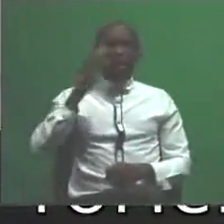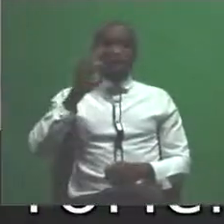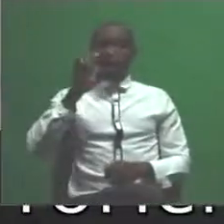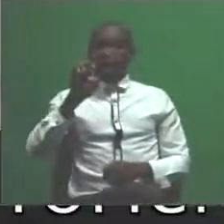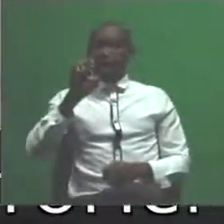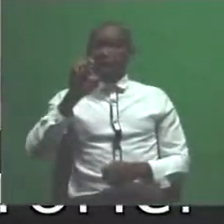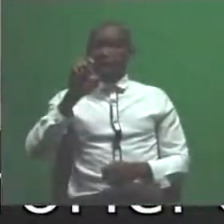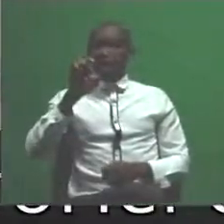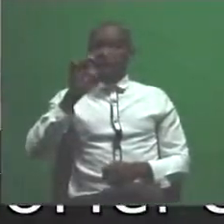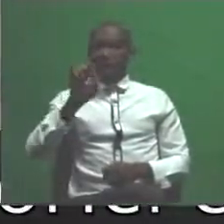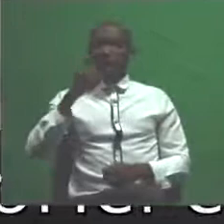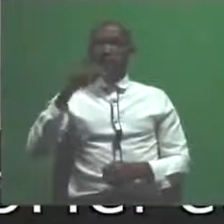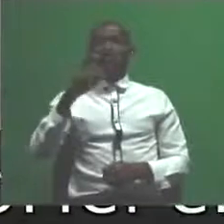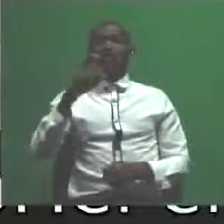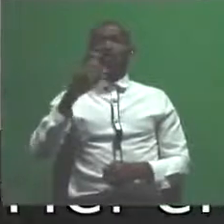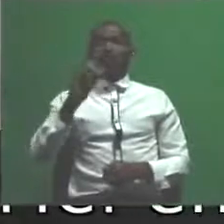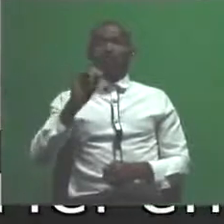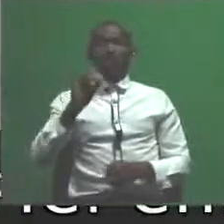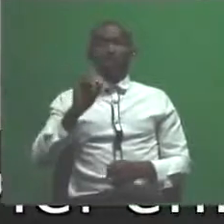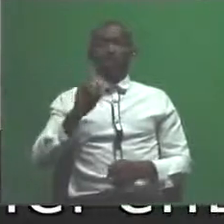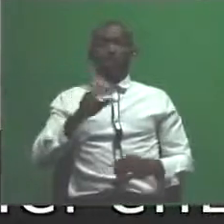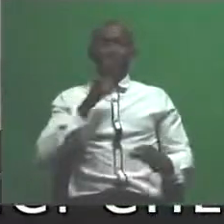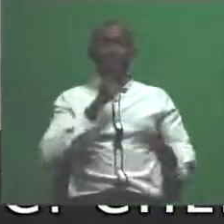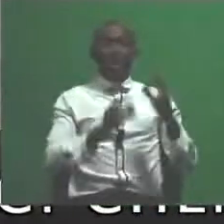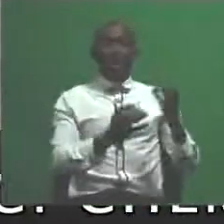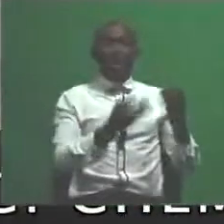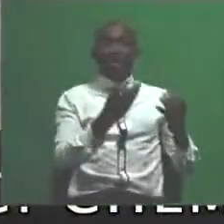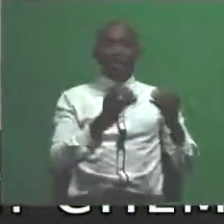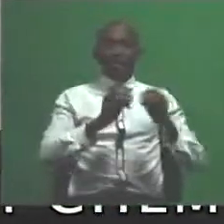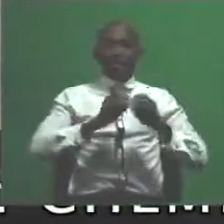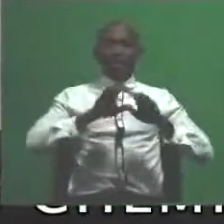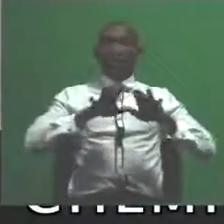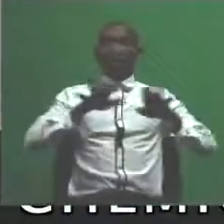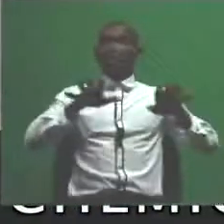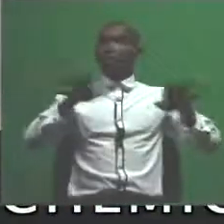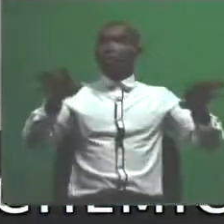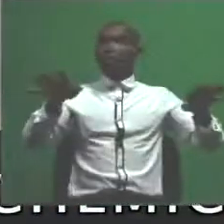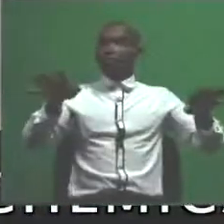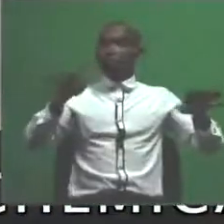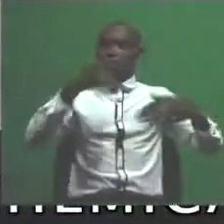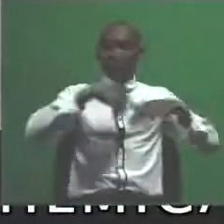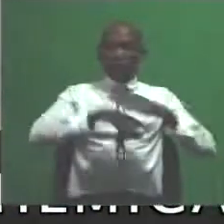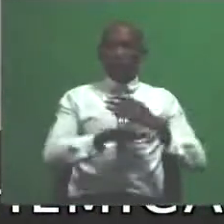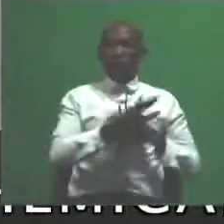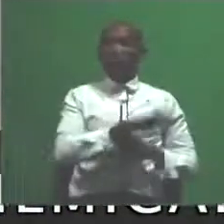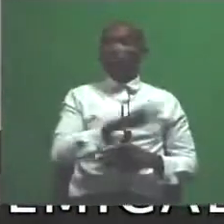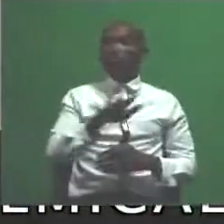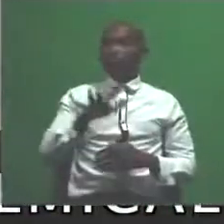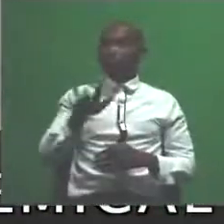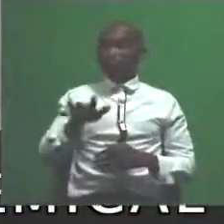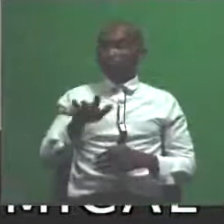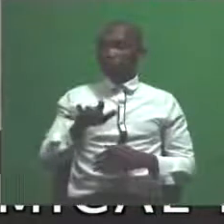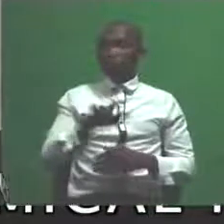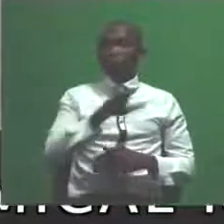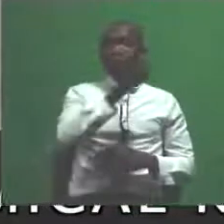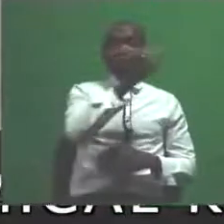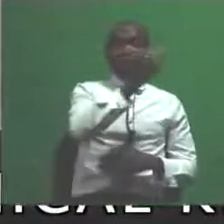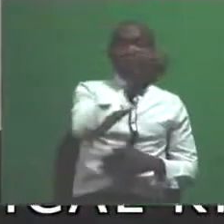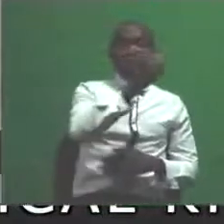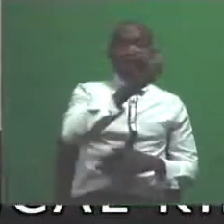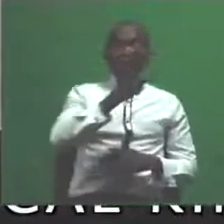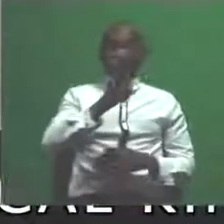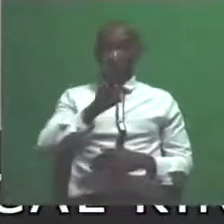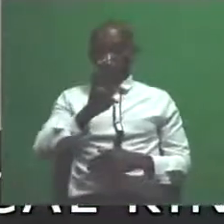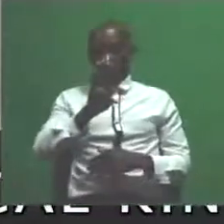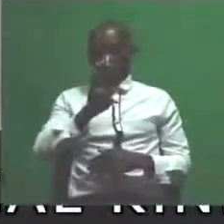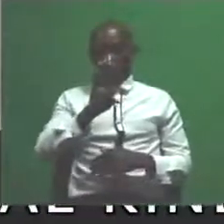heat is released to the surrounding. So before A and B was this amount